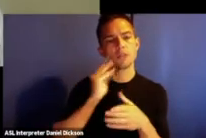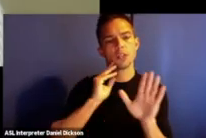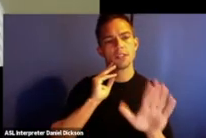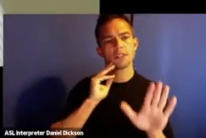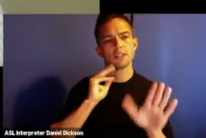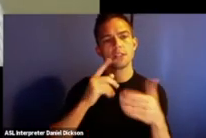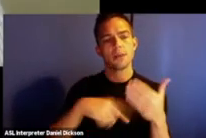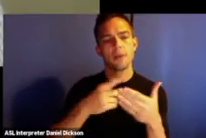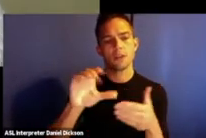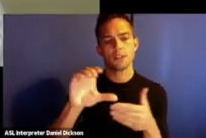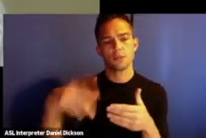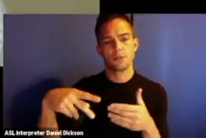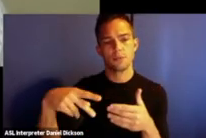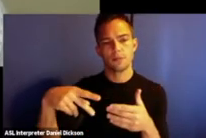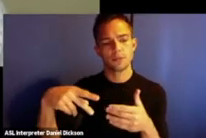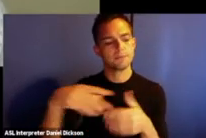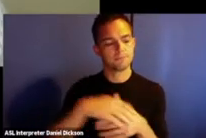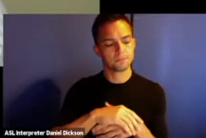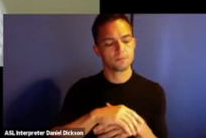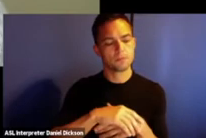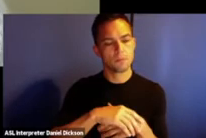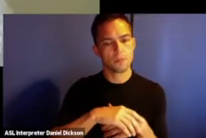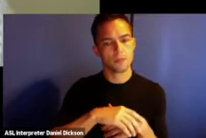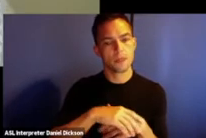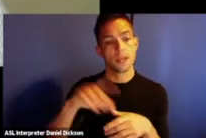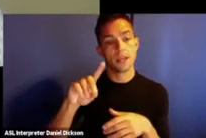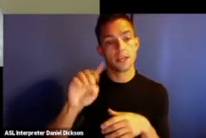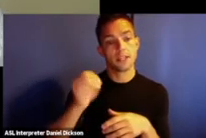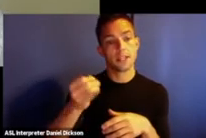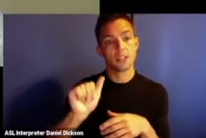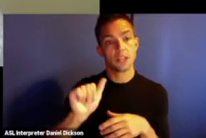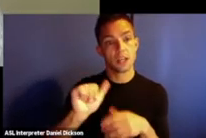around cerebral palsy. So Deja, over to you.